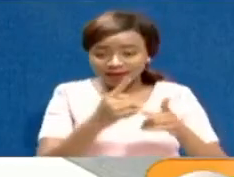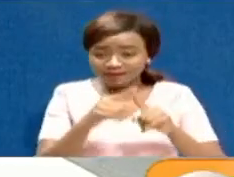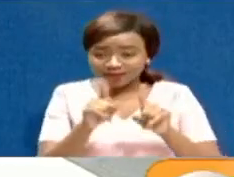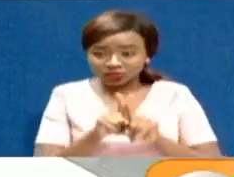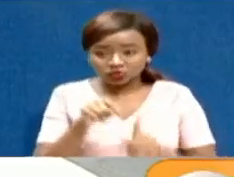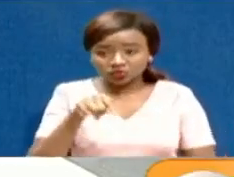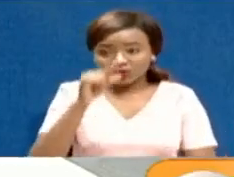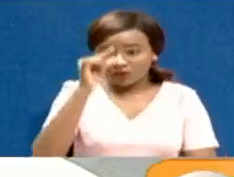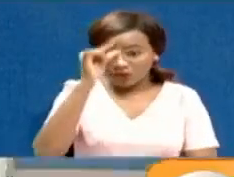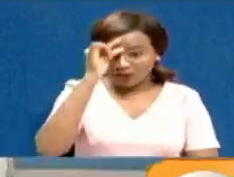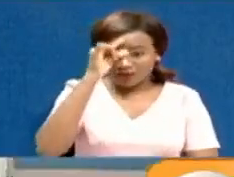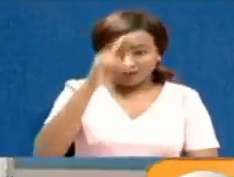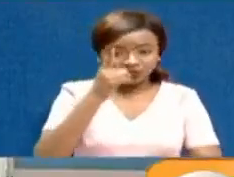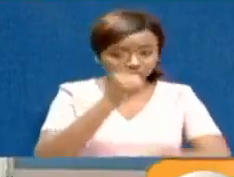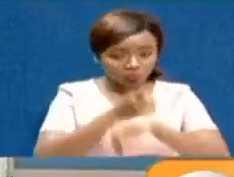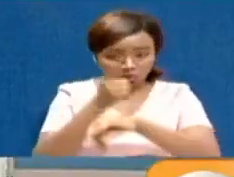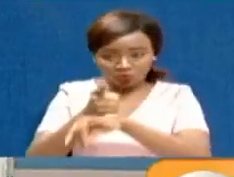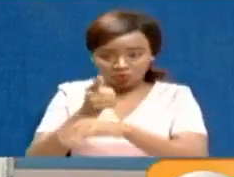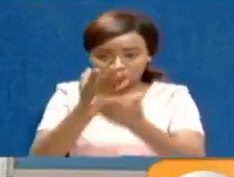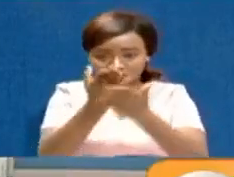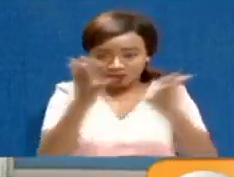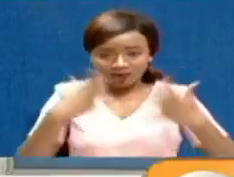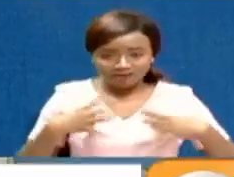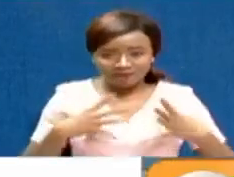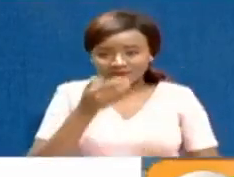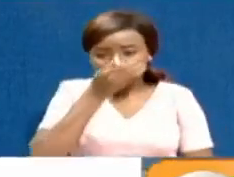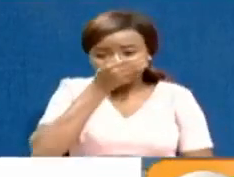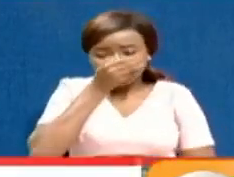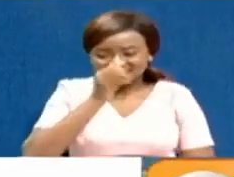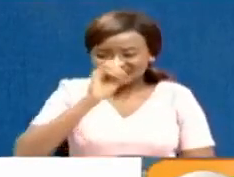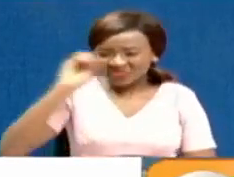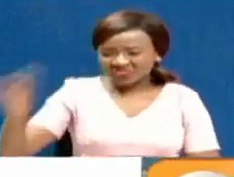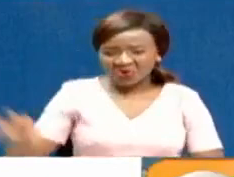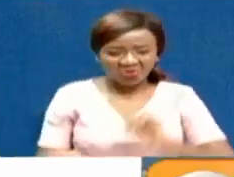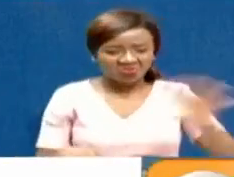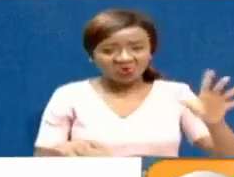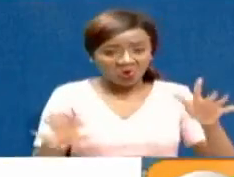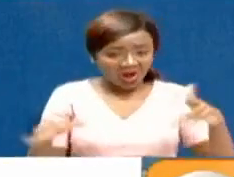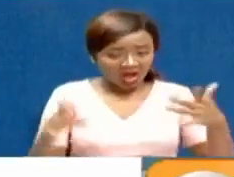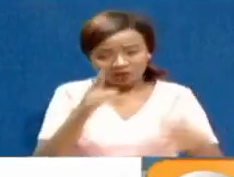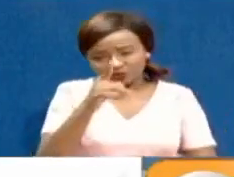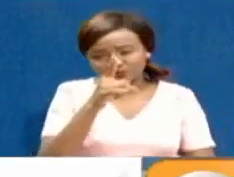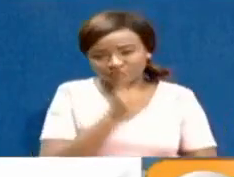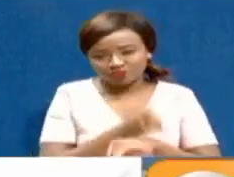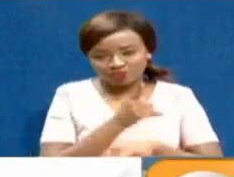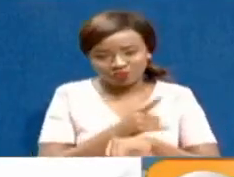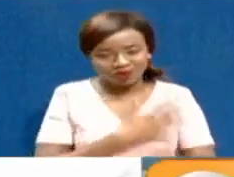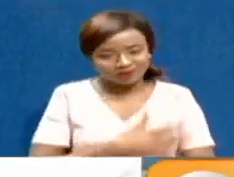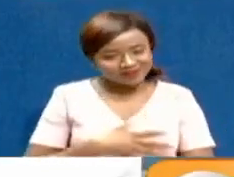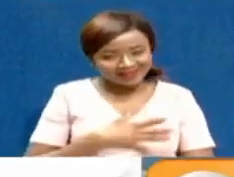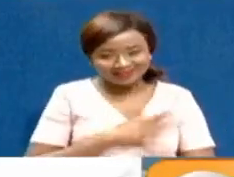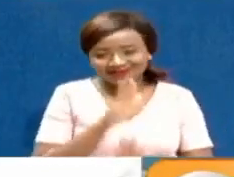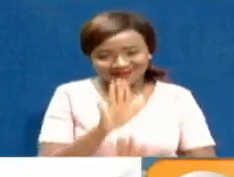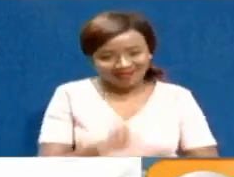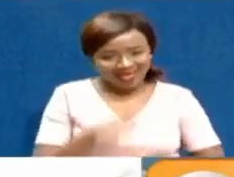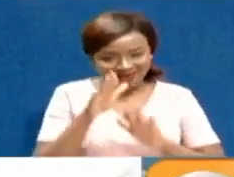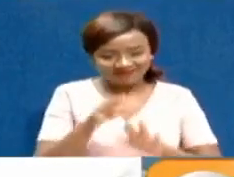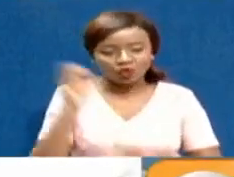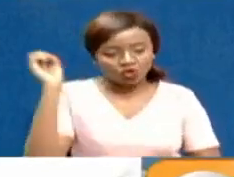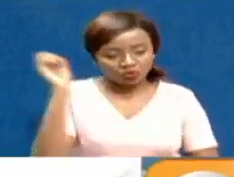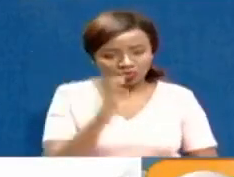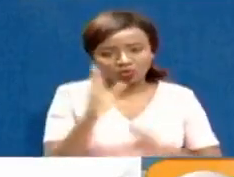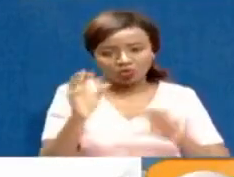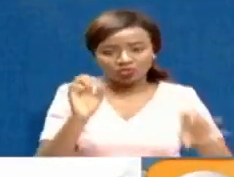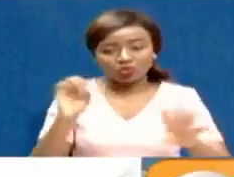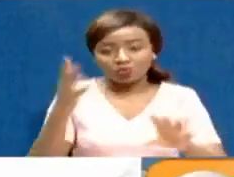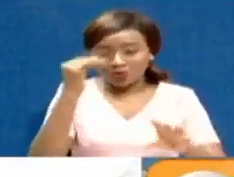The government has warned against unregulated disposal of face masks in the country, saying careless disposal of the masks may